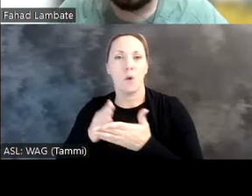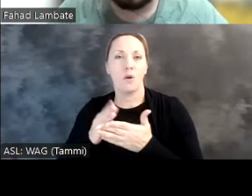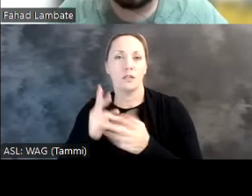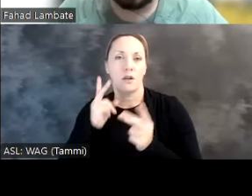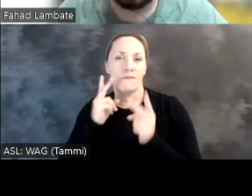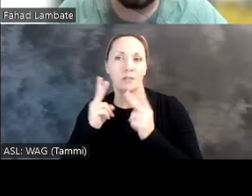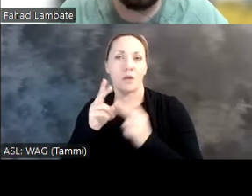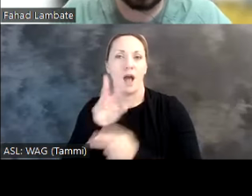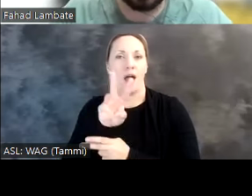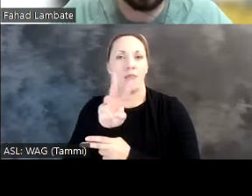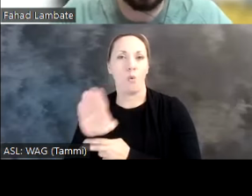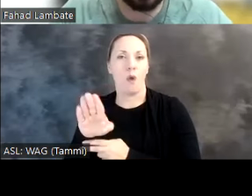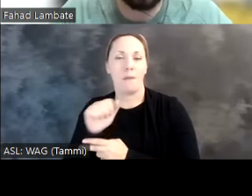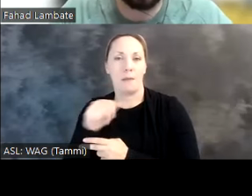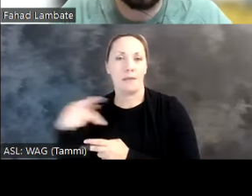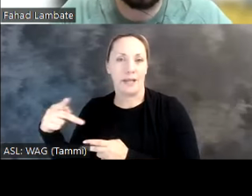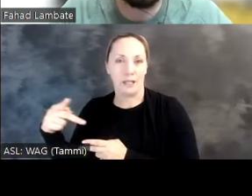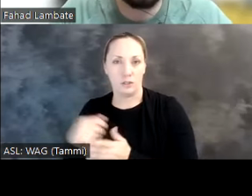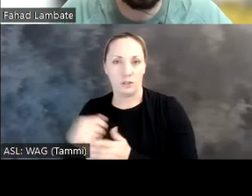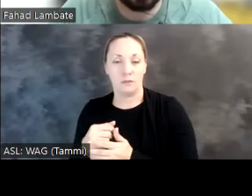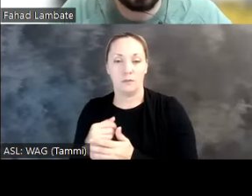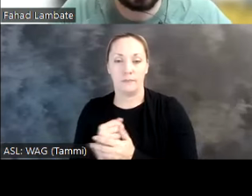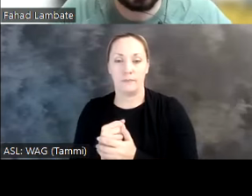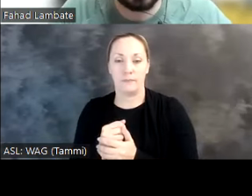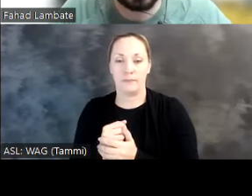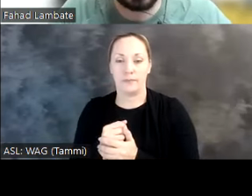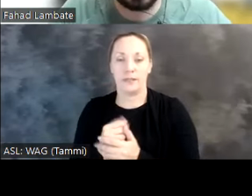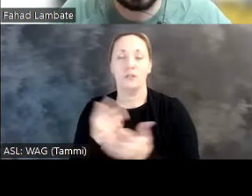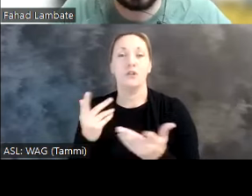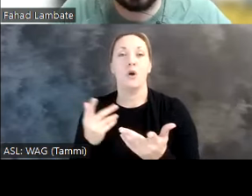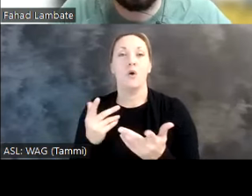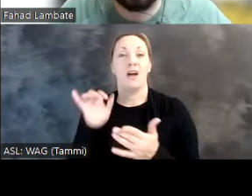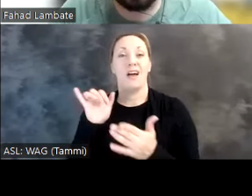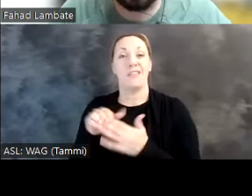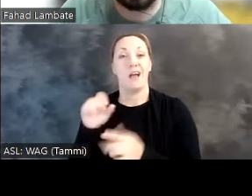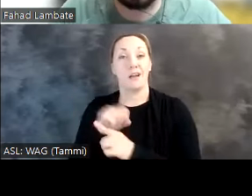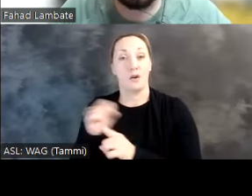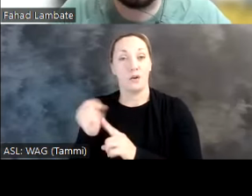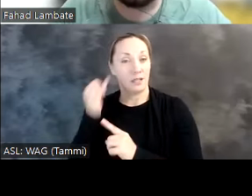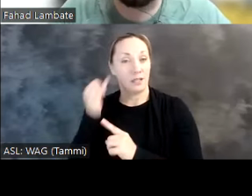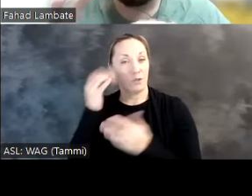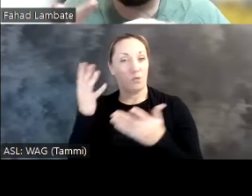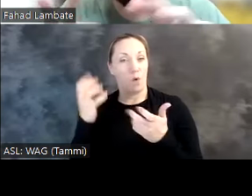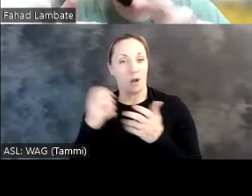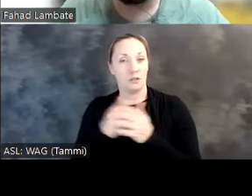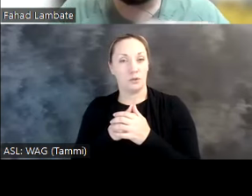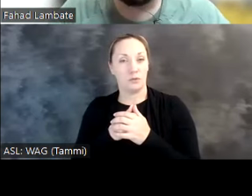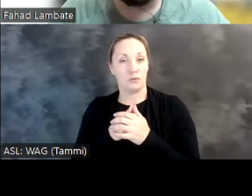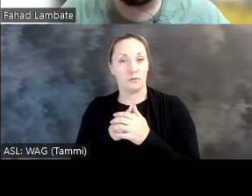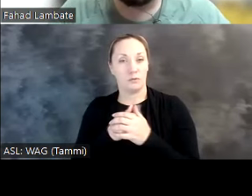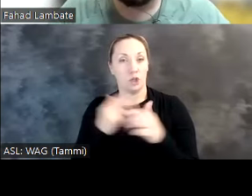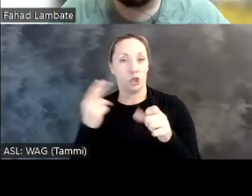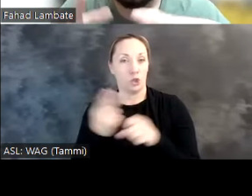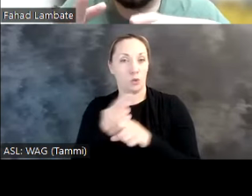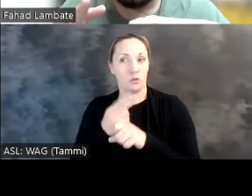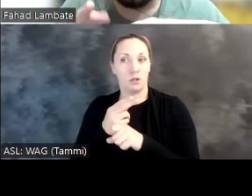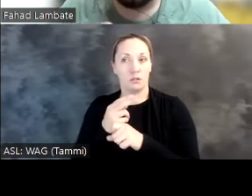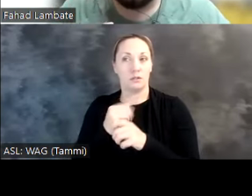a web application, say. Okay. So in such cases, if you want users'